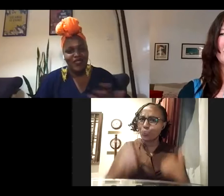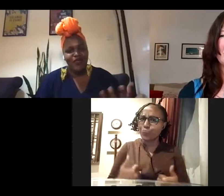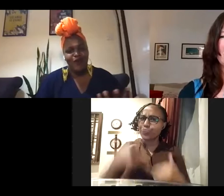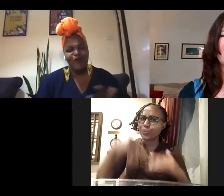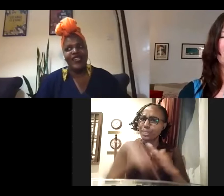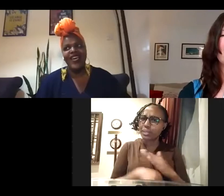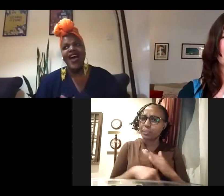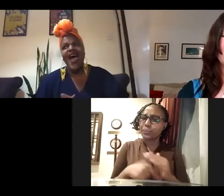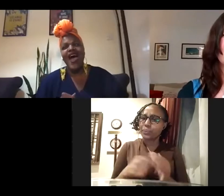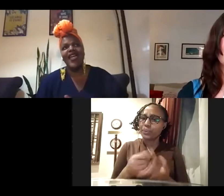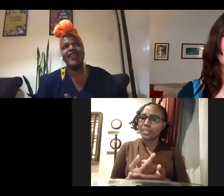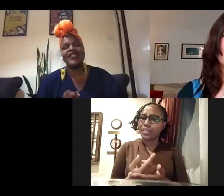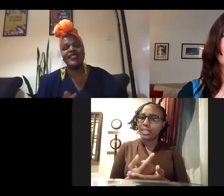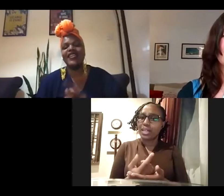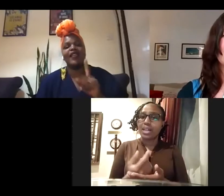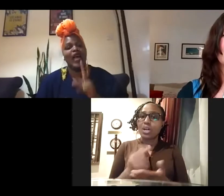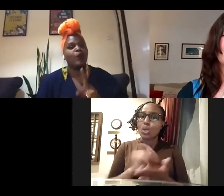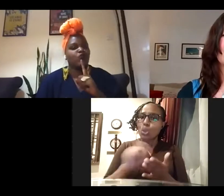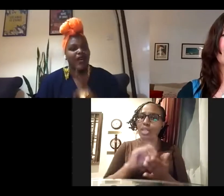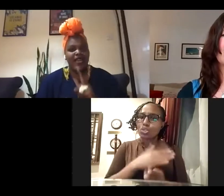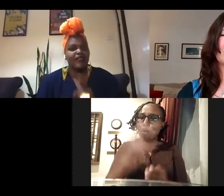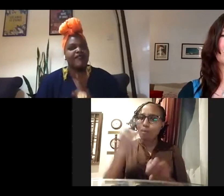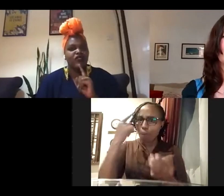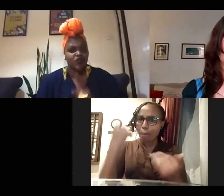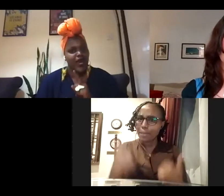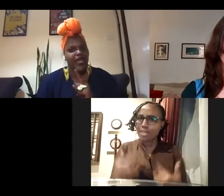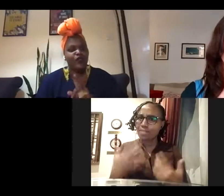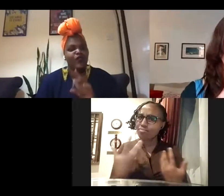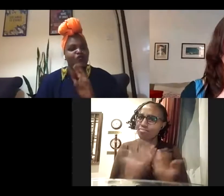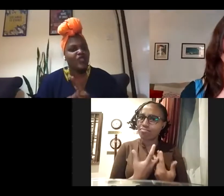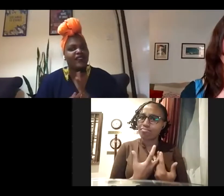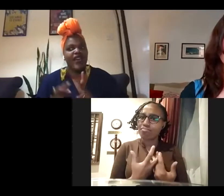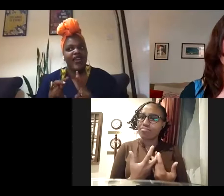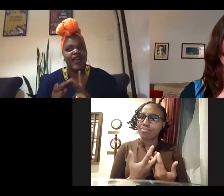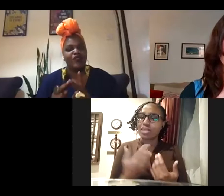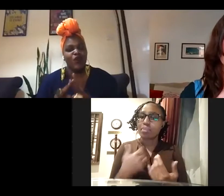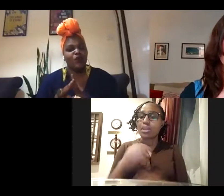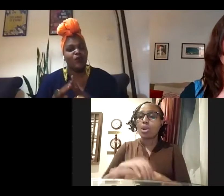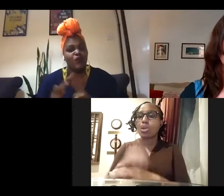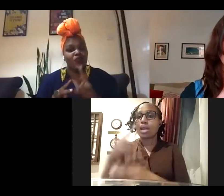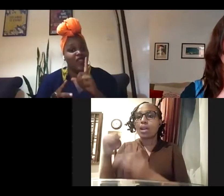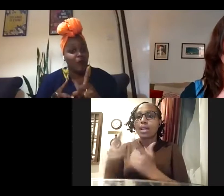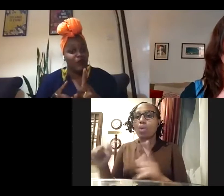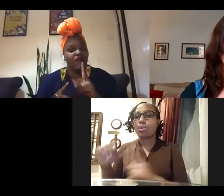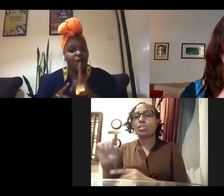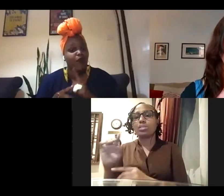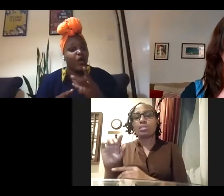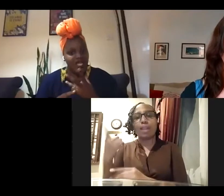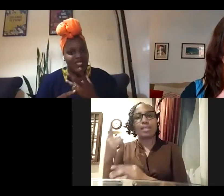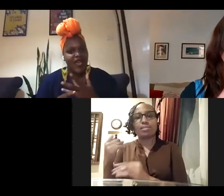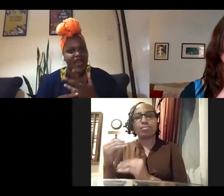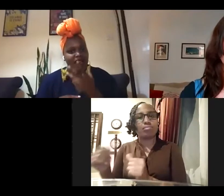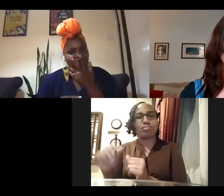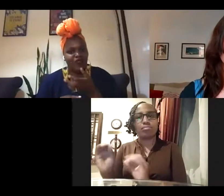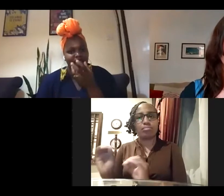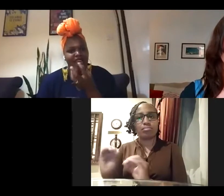send me, or write this song for me? I didn't get the language right at the first try. So there's two things I struggled with the most, and that was one of them, the